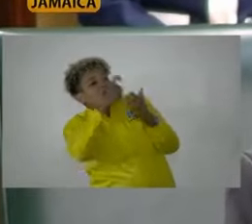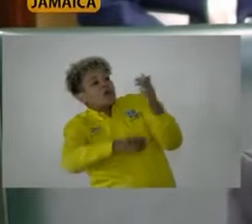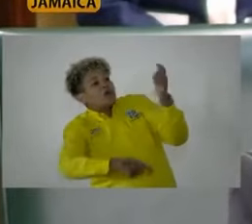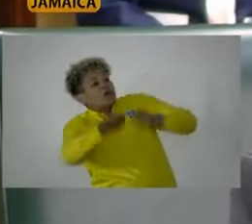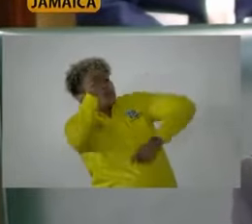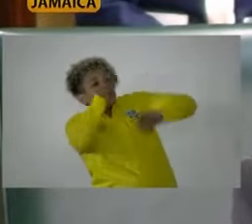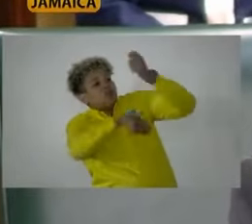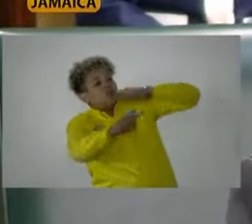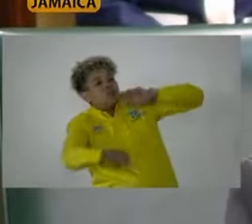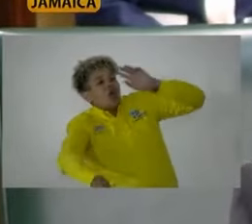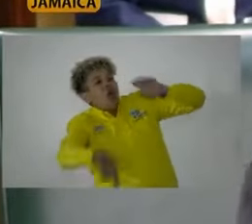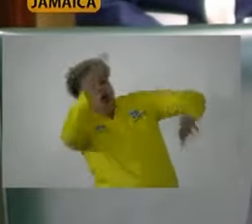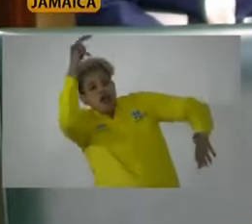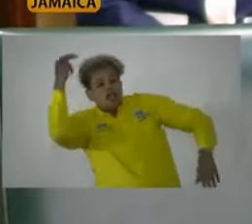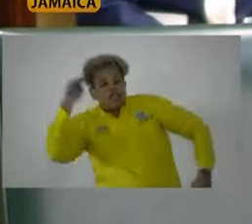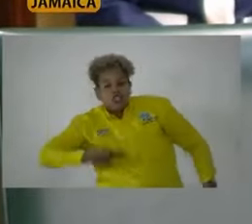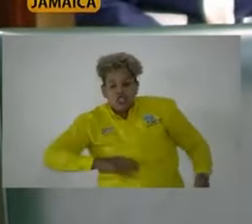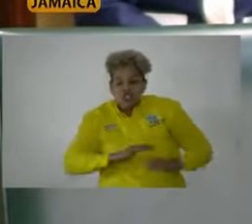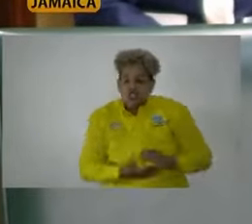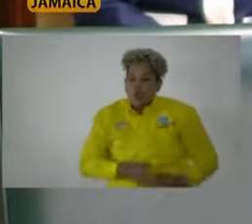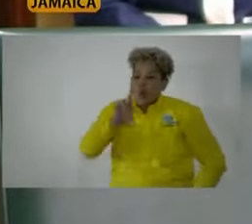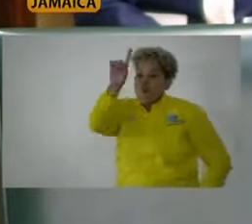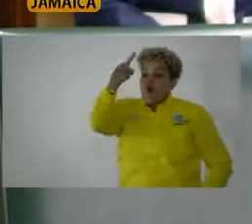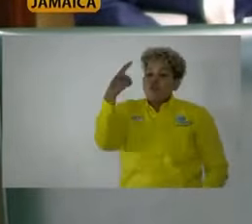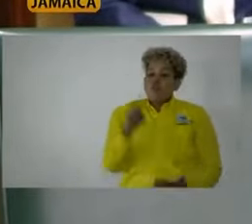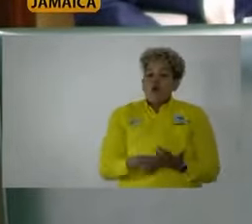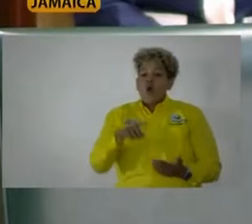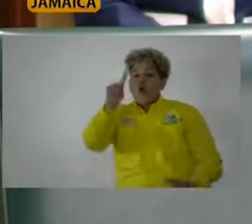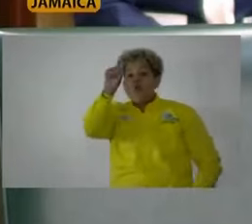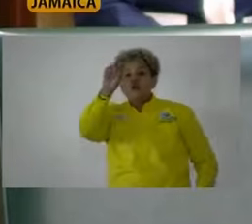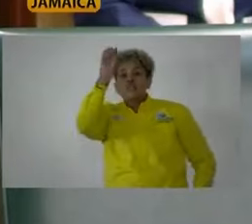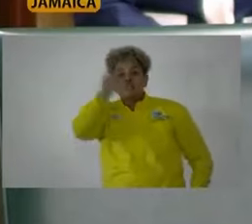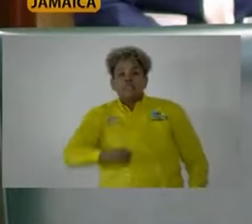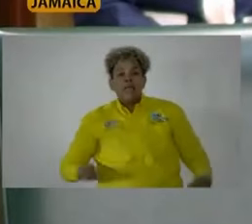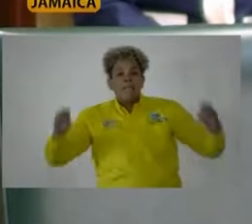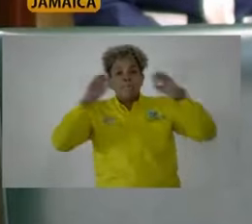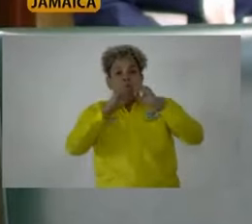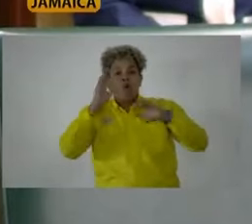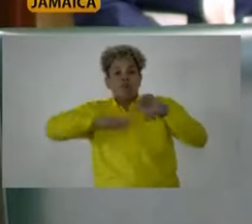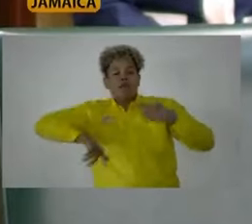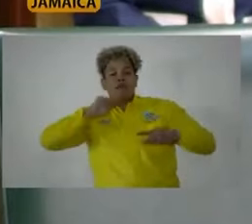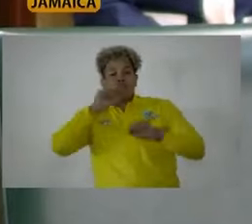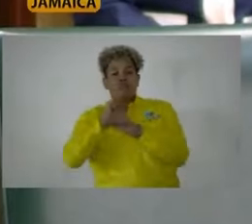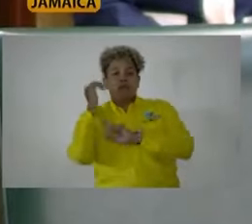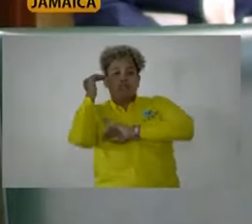of Jamaica, at a staggering 1,100%.